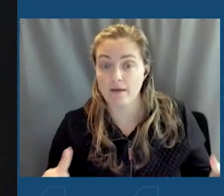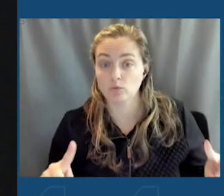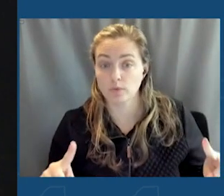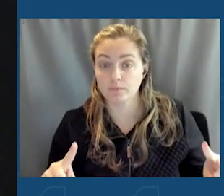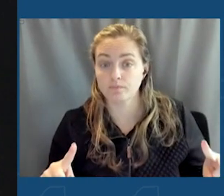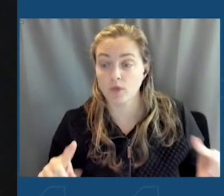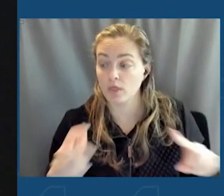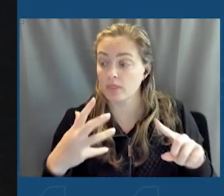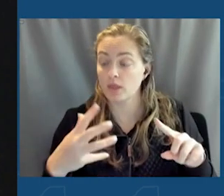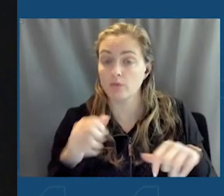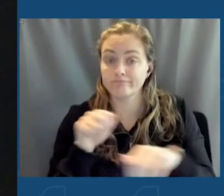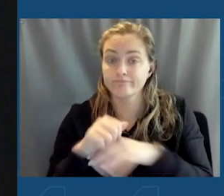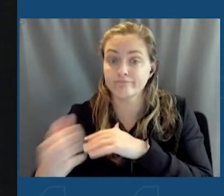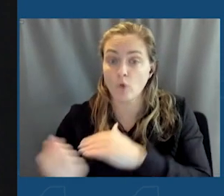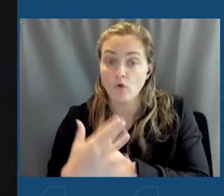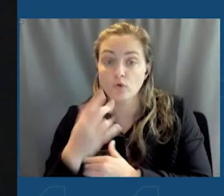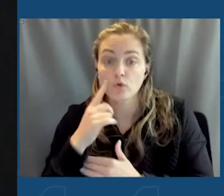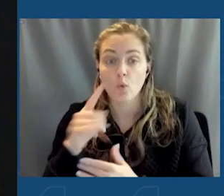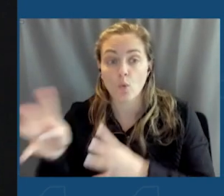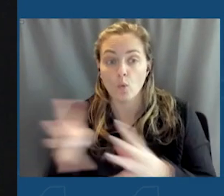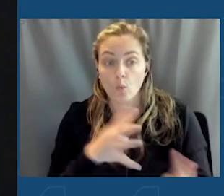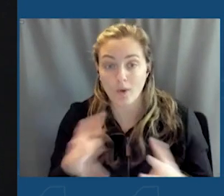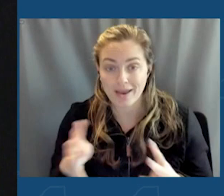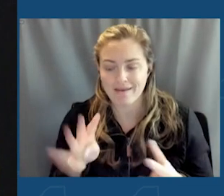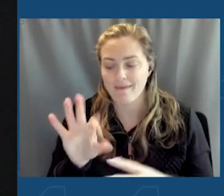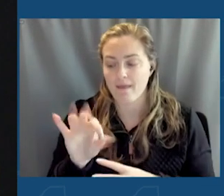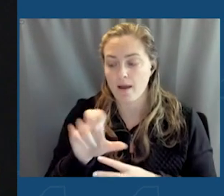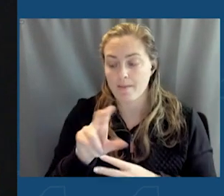Training Institute. We're now announcing $9 million